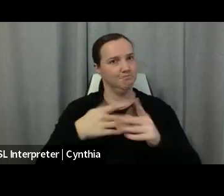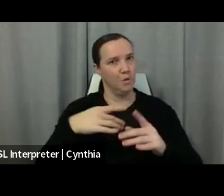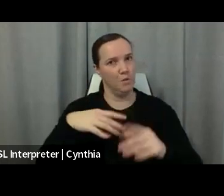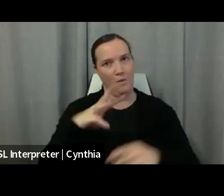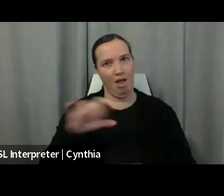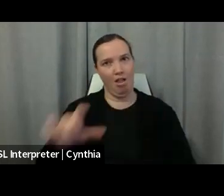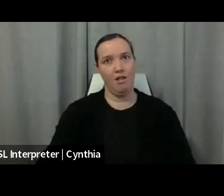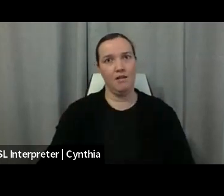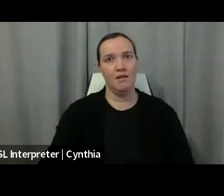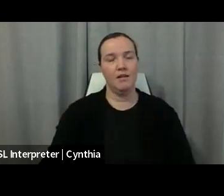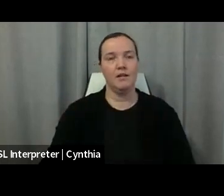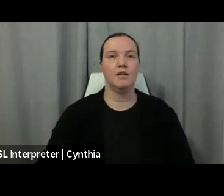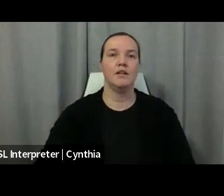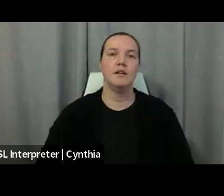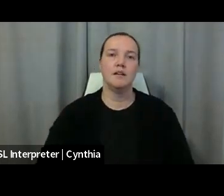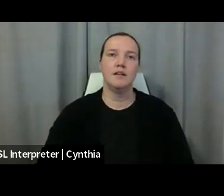well?